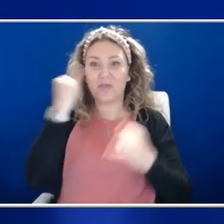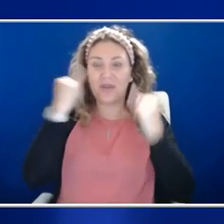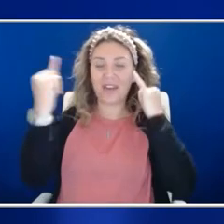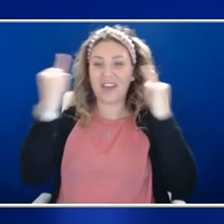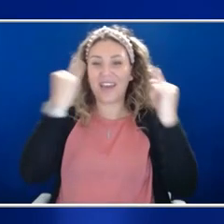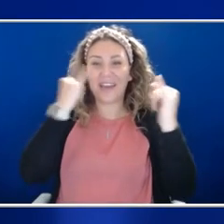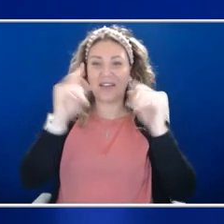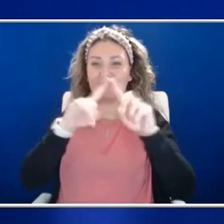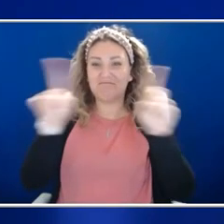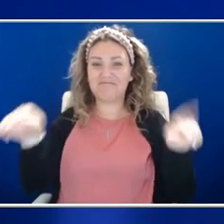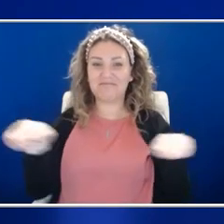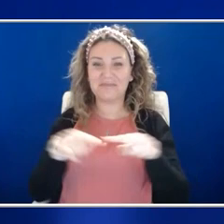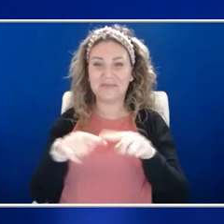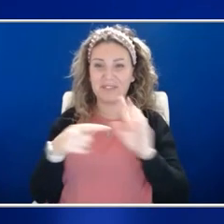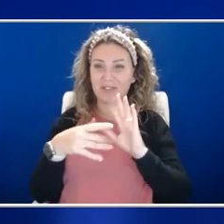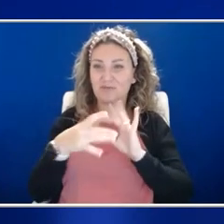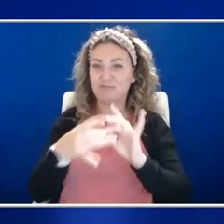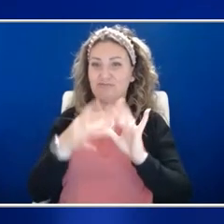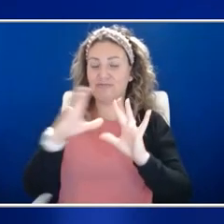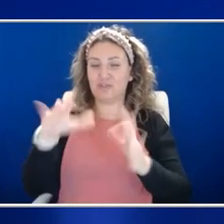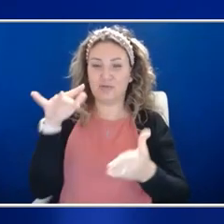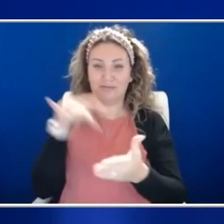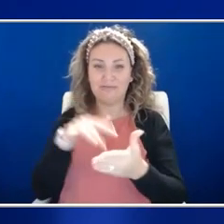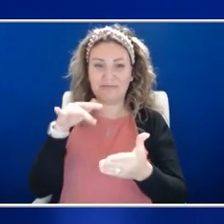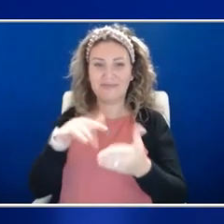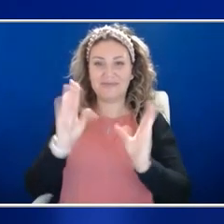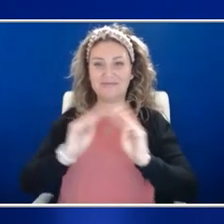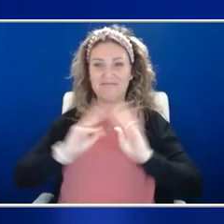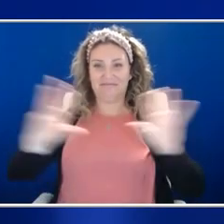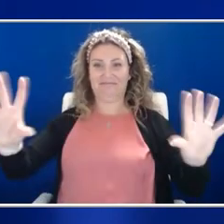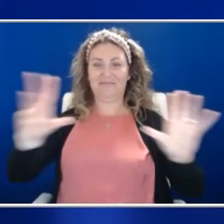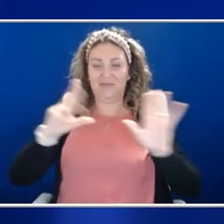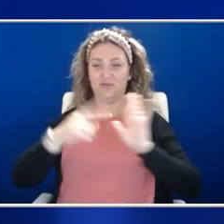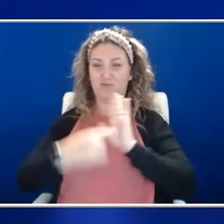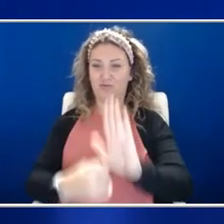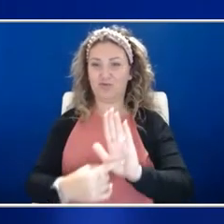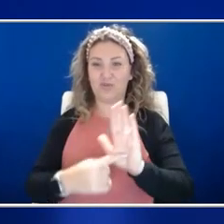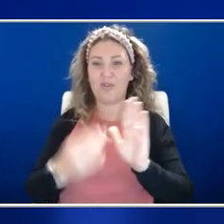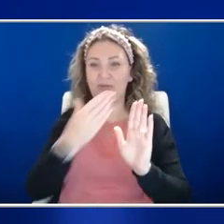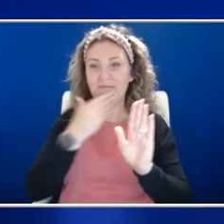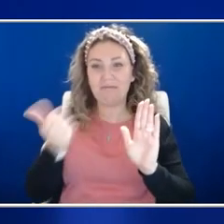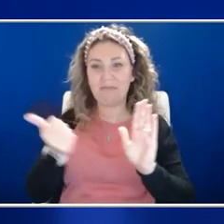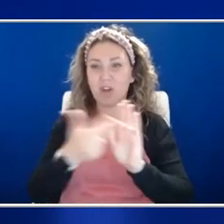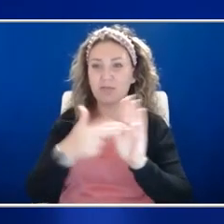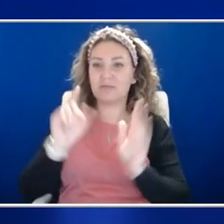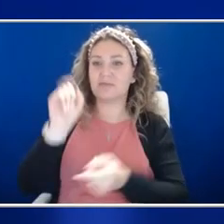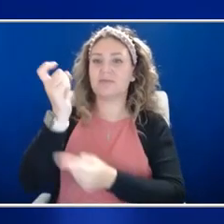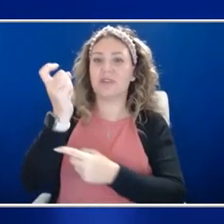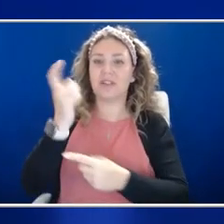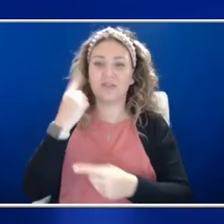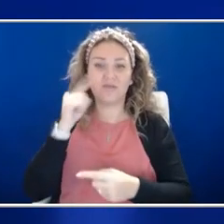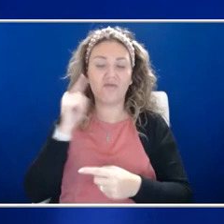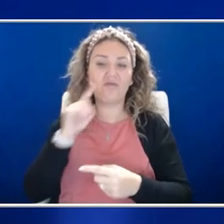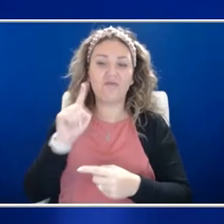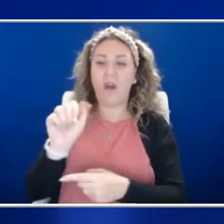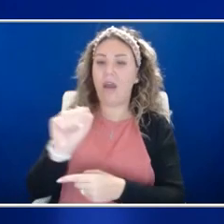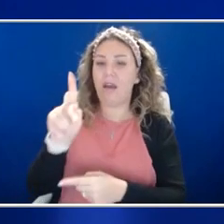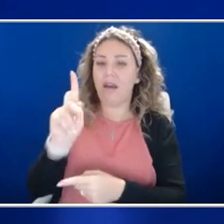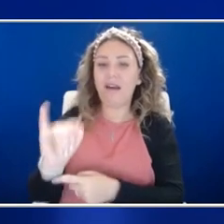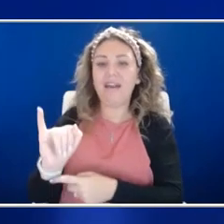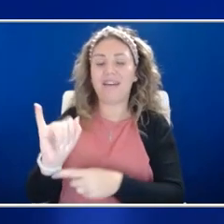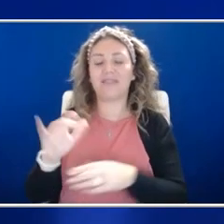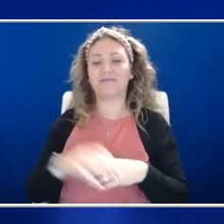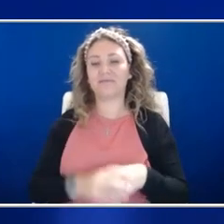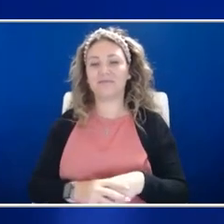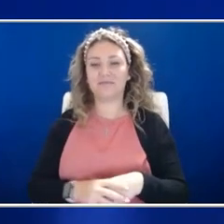I saw related to your study that clearly illustrate the need to do better diagnosing this kind of kidney injury very quickly. I